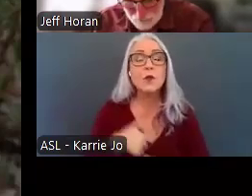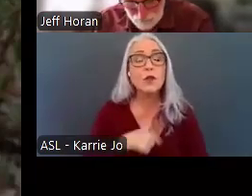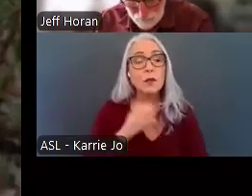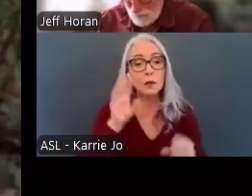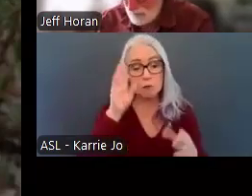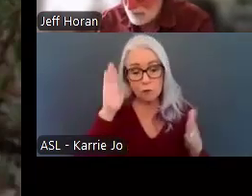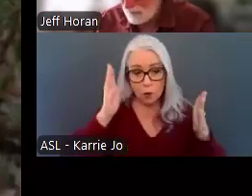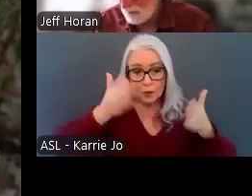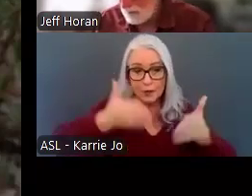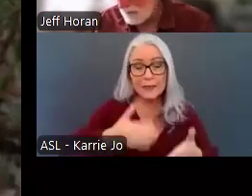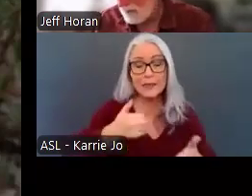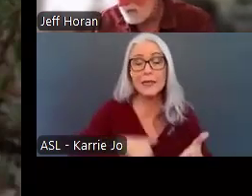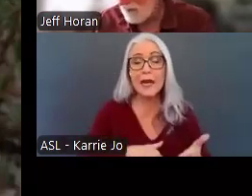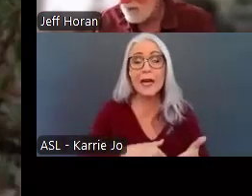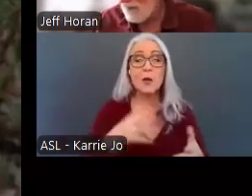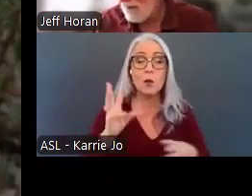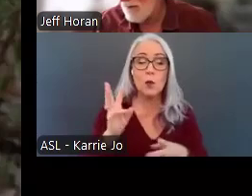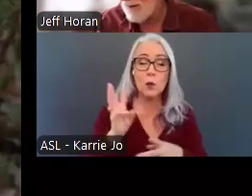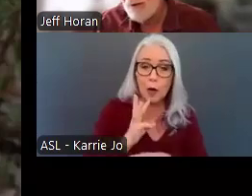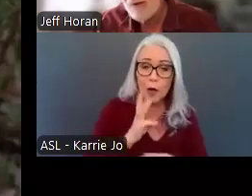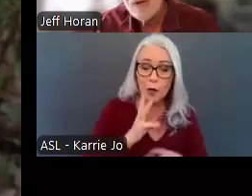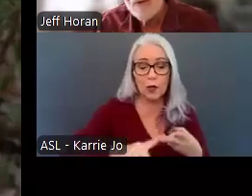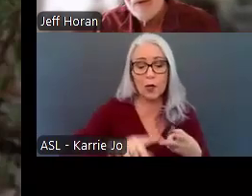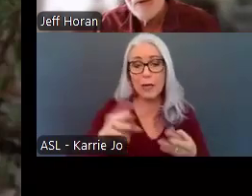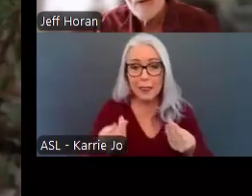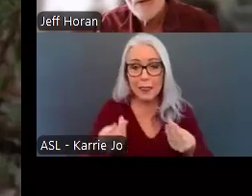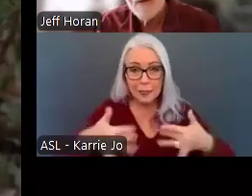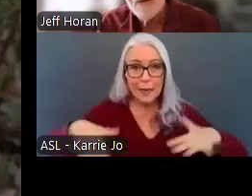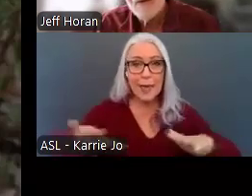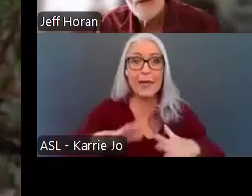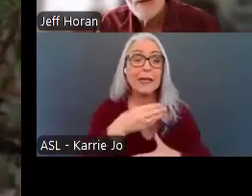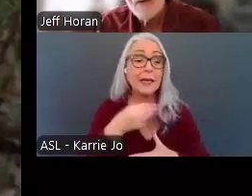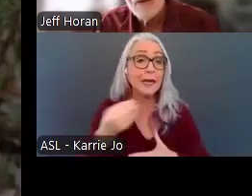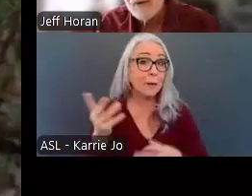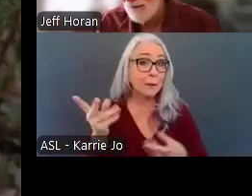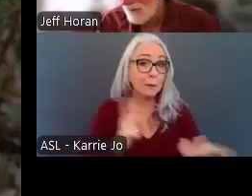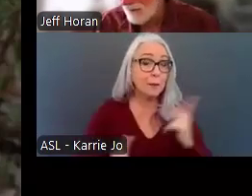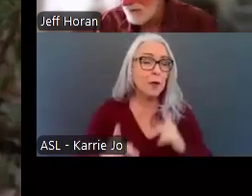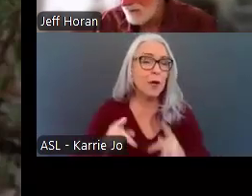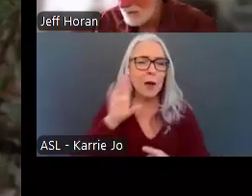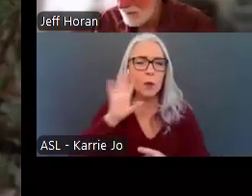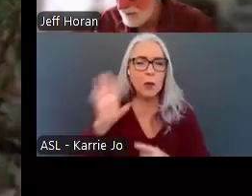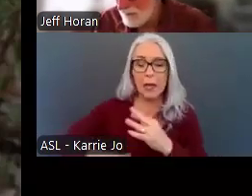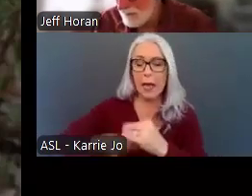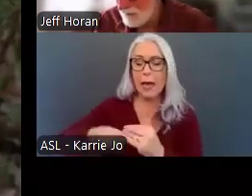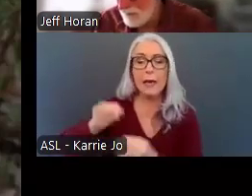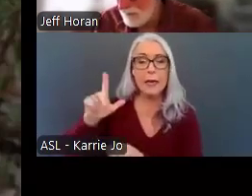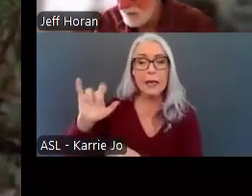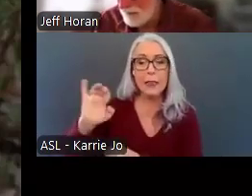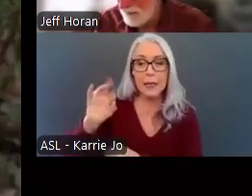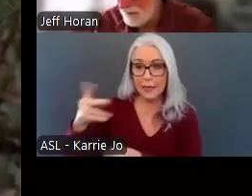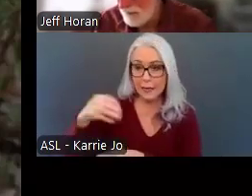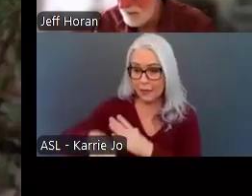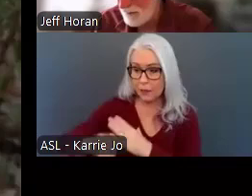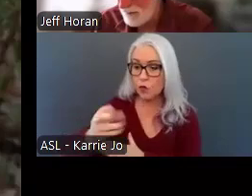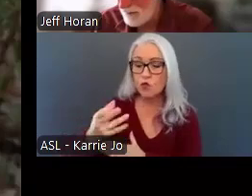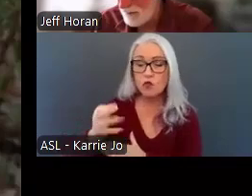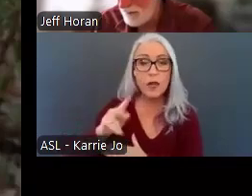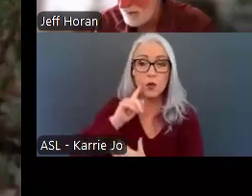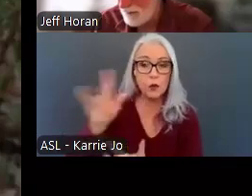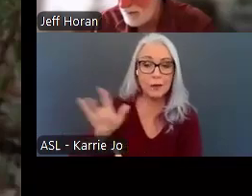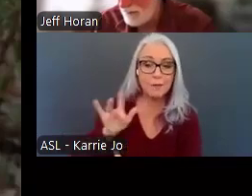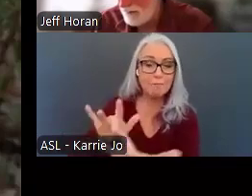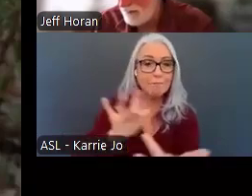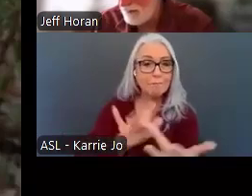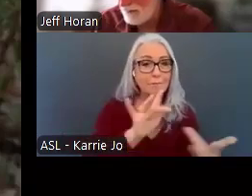water, lands, and people in response to climate change. And really, we'll have the link in the chat. I encourage you to reach out and connect with the Climate